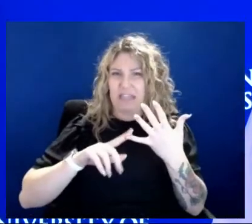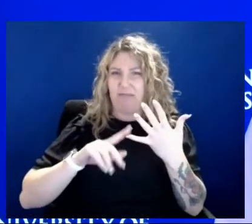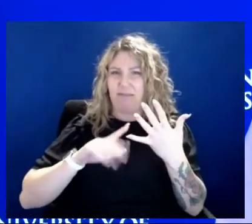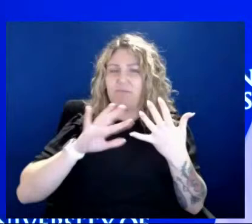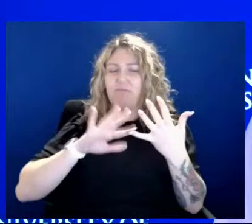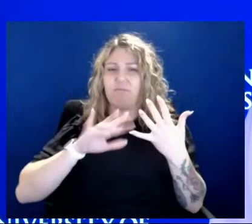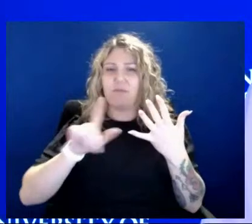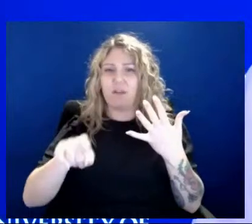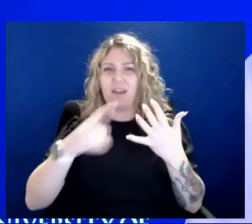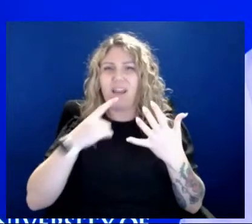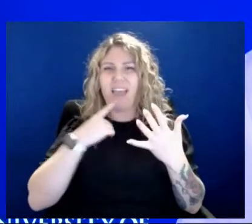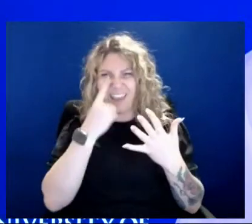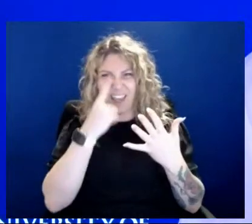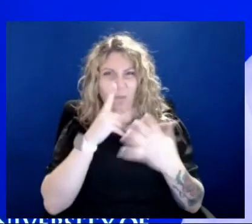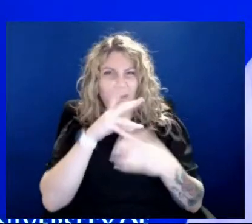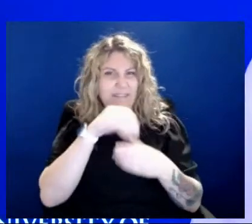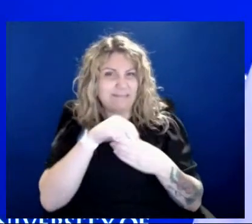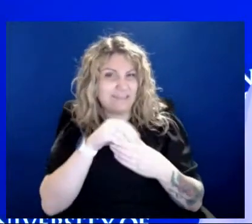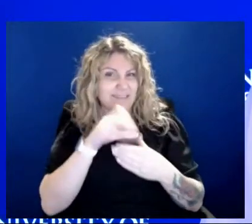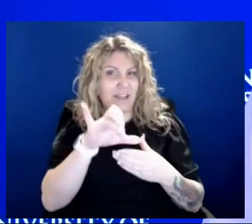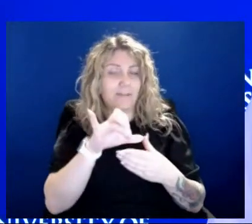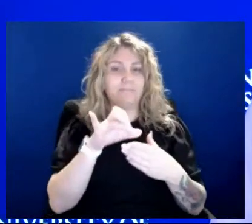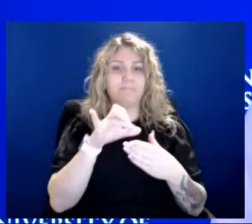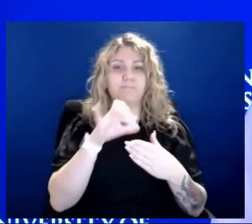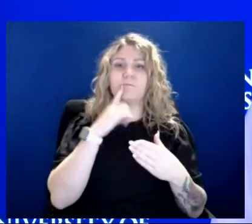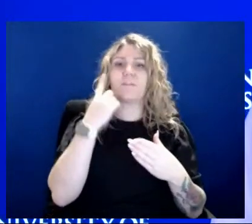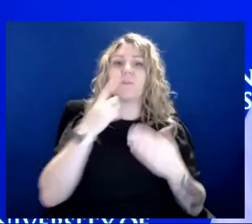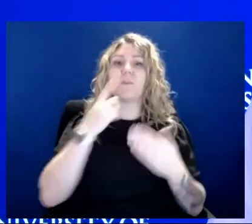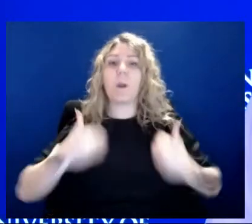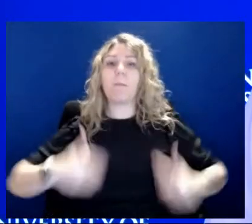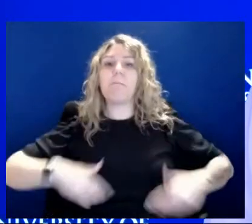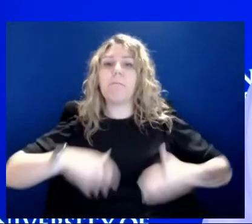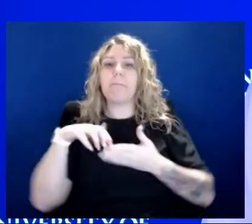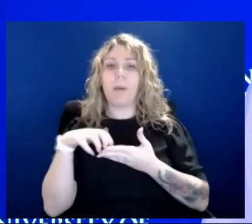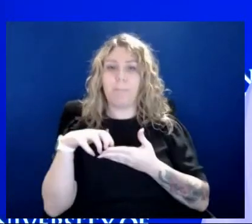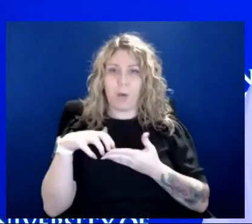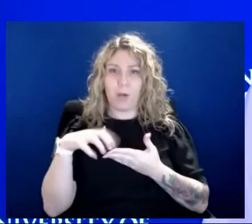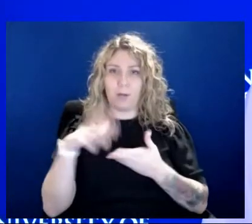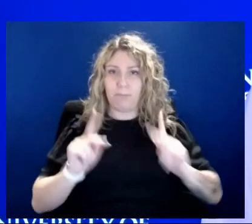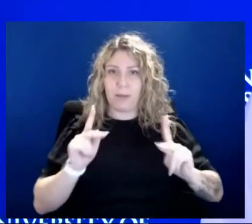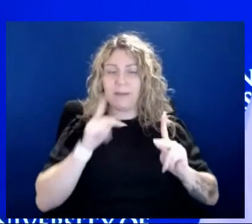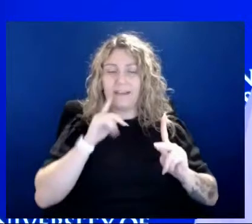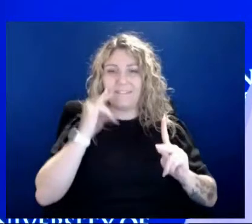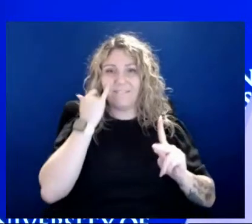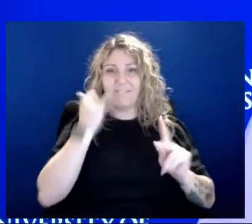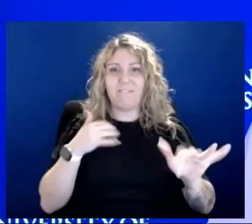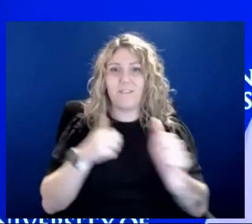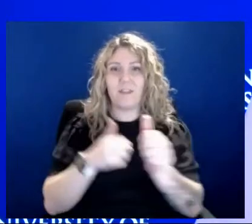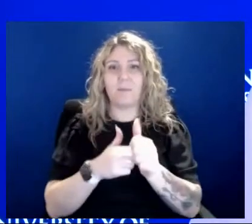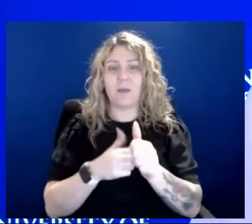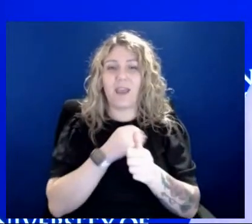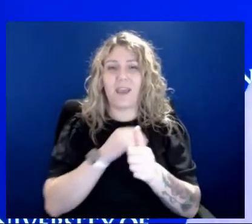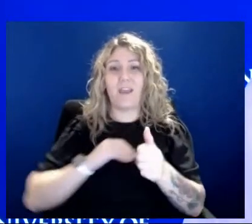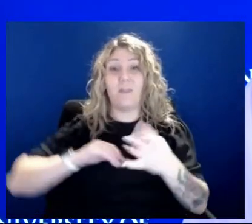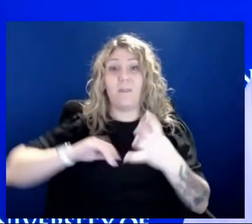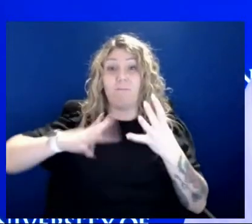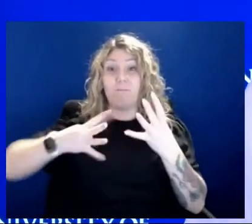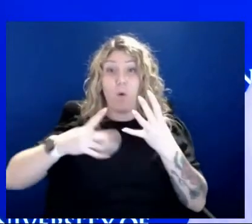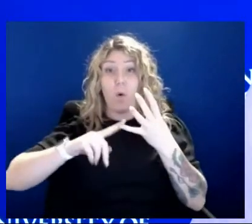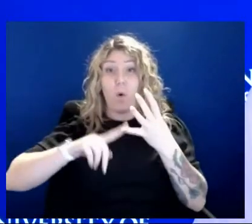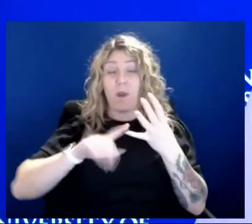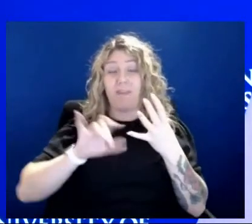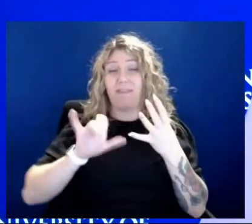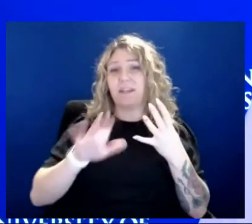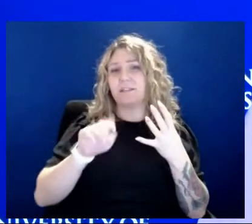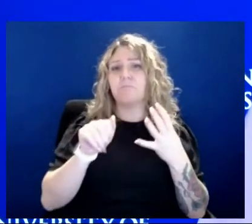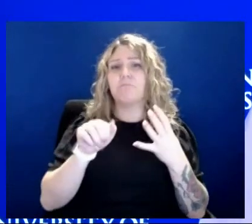there as well. They are talking about for immunocompromised people, if you've been up to date and gotten your fourth shot. And again, the fourth shot is that booster because